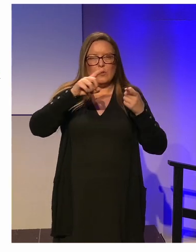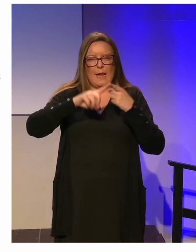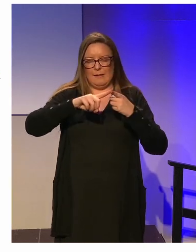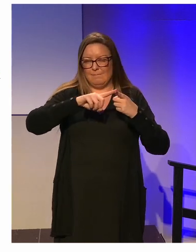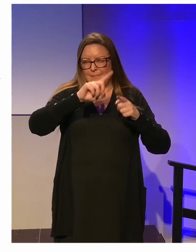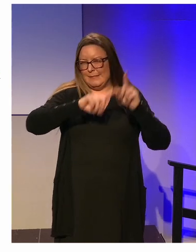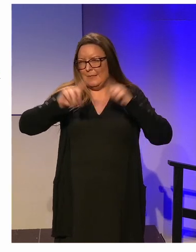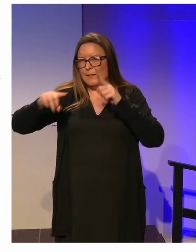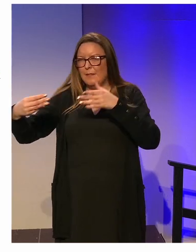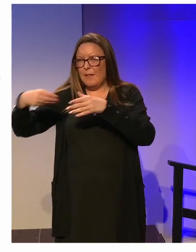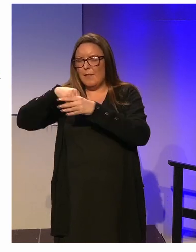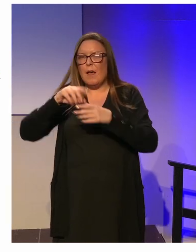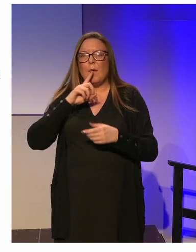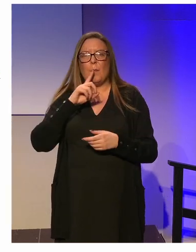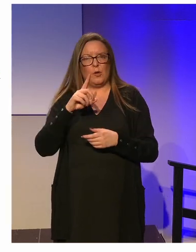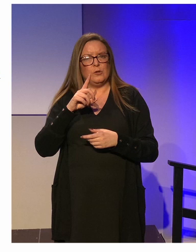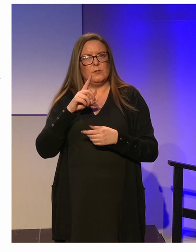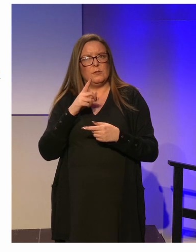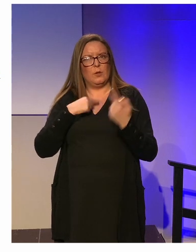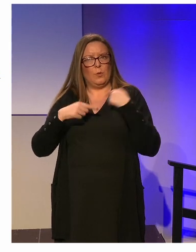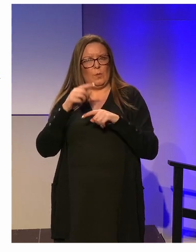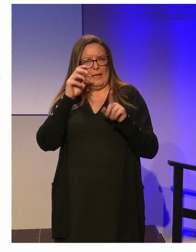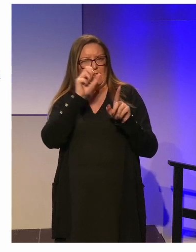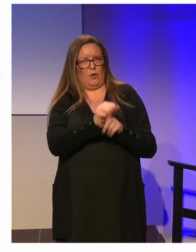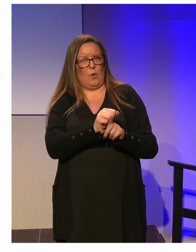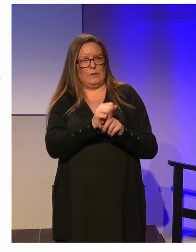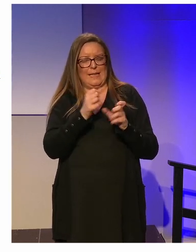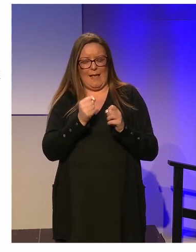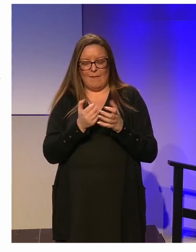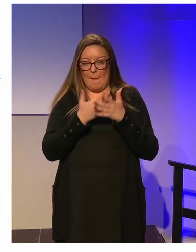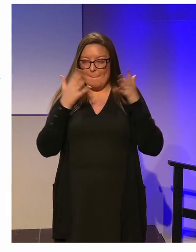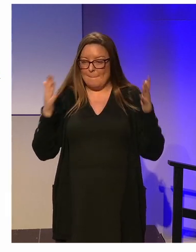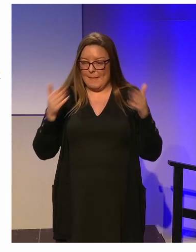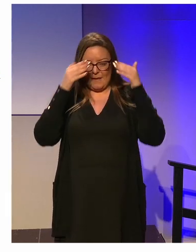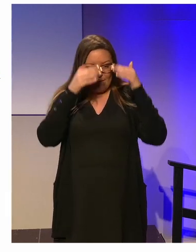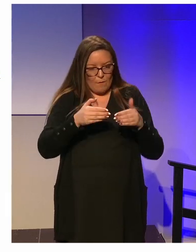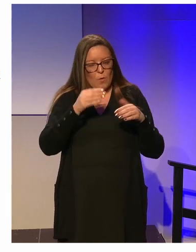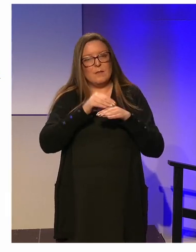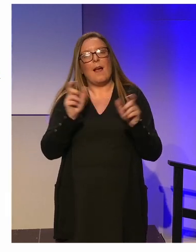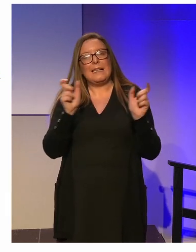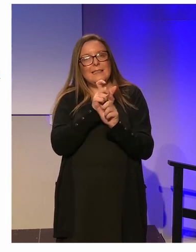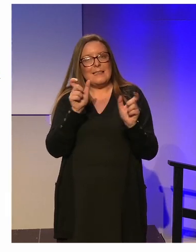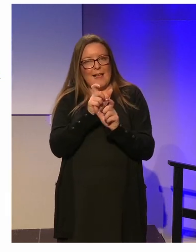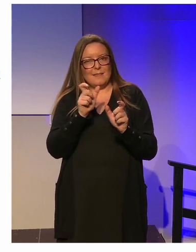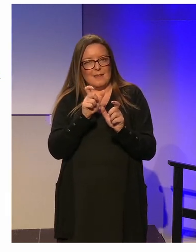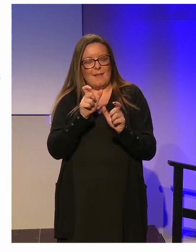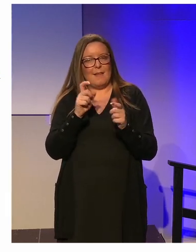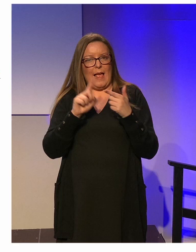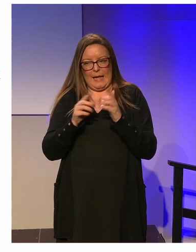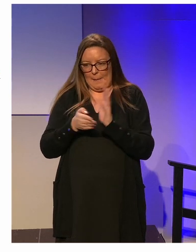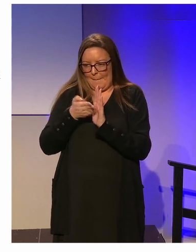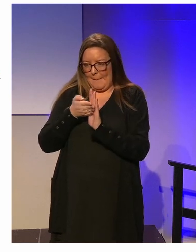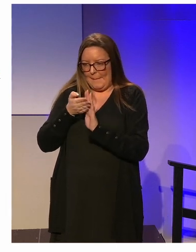you see, even this year, we've noticed we're putting a much bigger focus this year on dyslexia and building the teacher's capacity